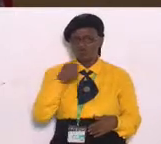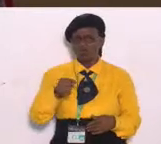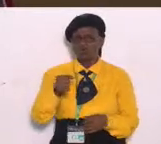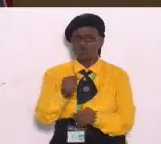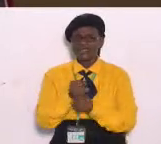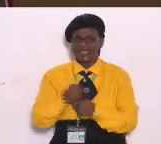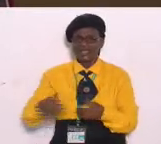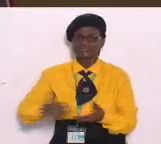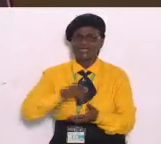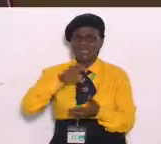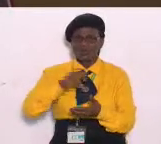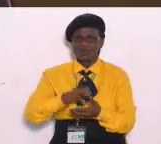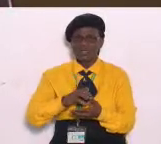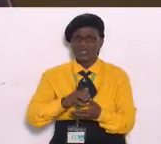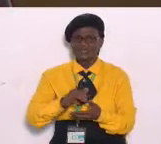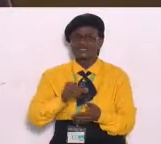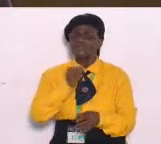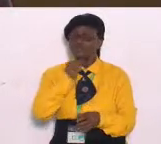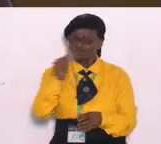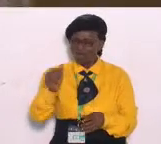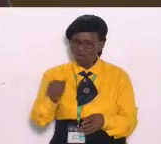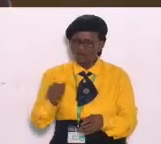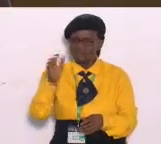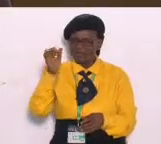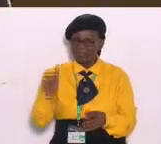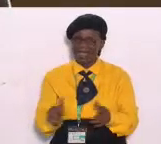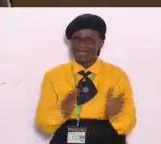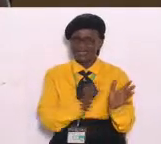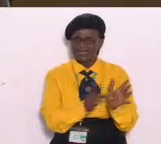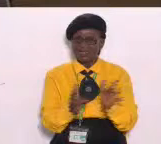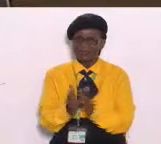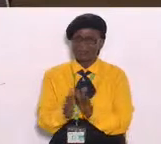but not by rightful means,